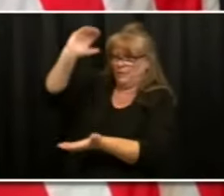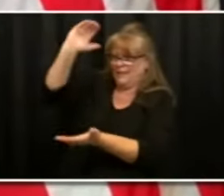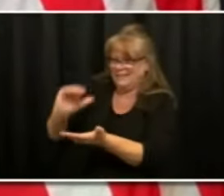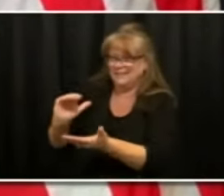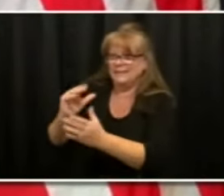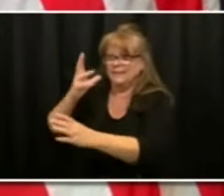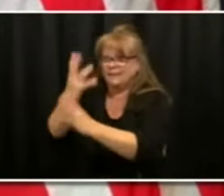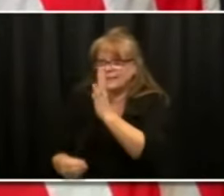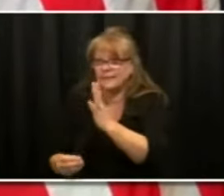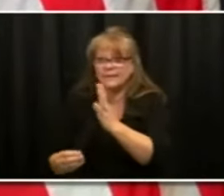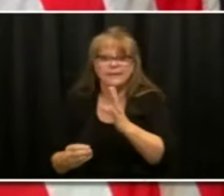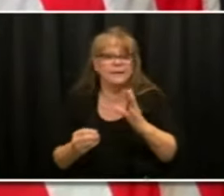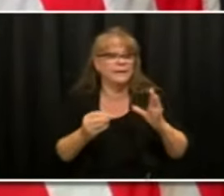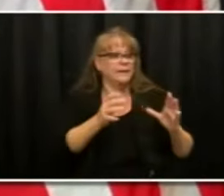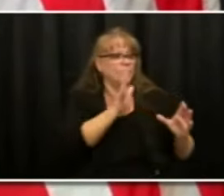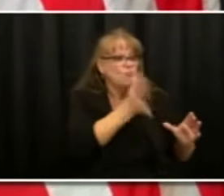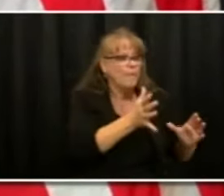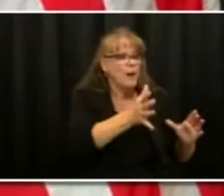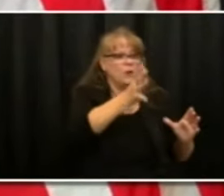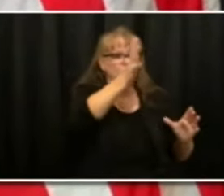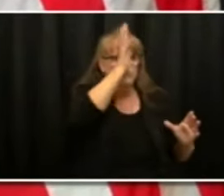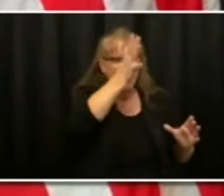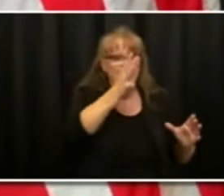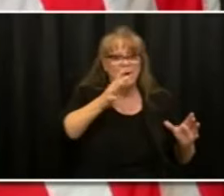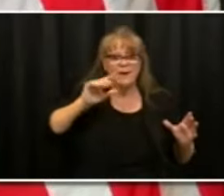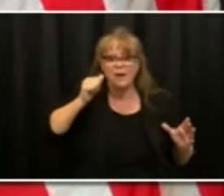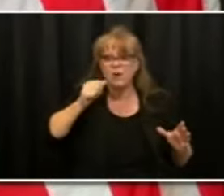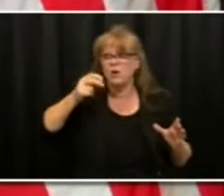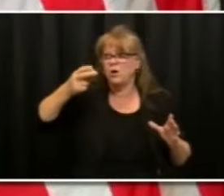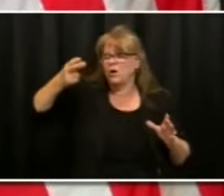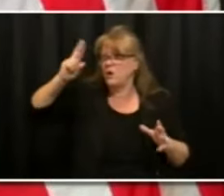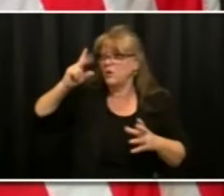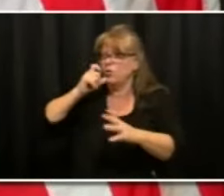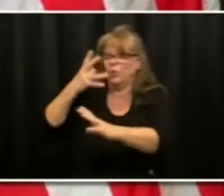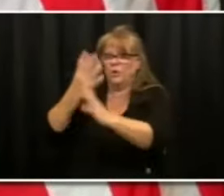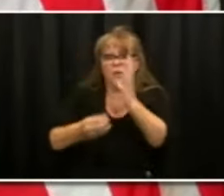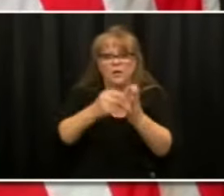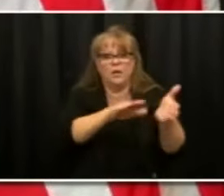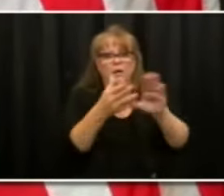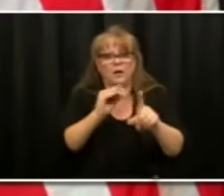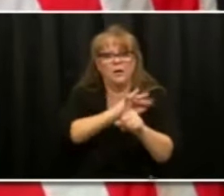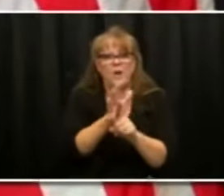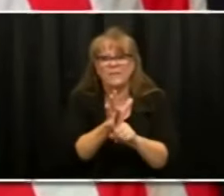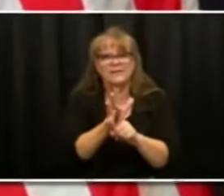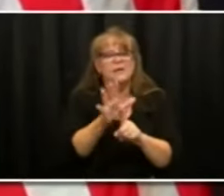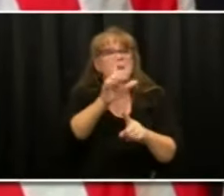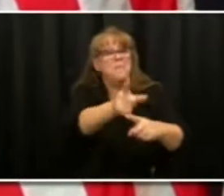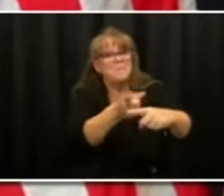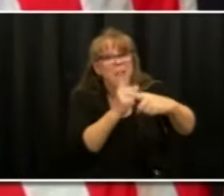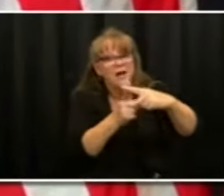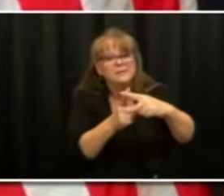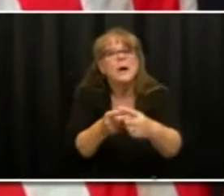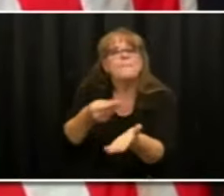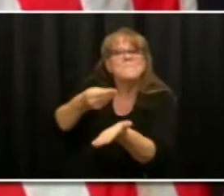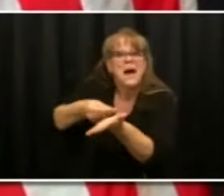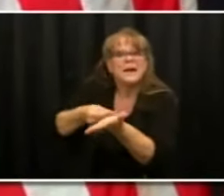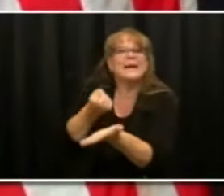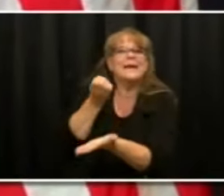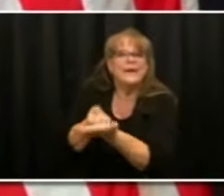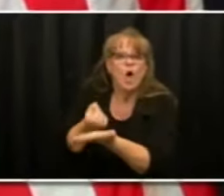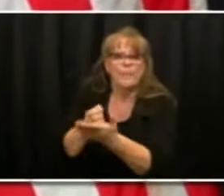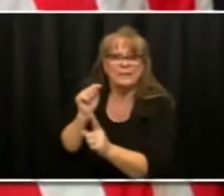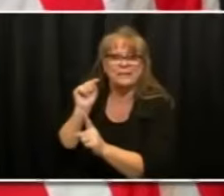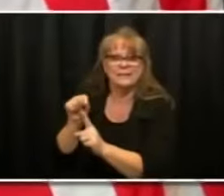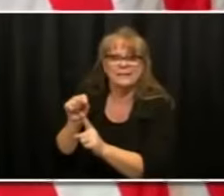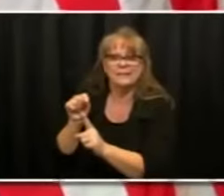own, but also avoid the economic setbacks that additional increases